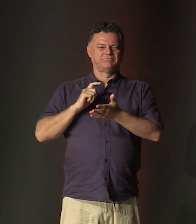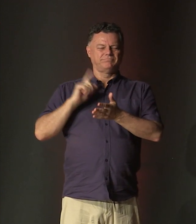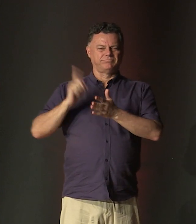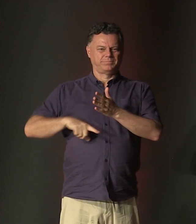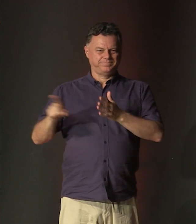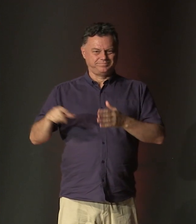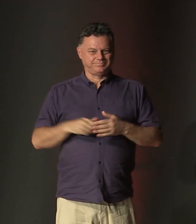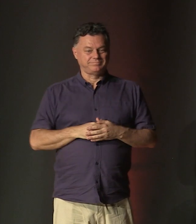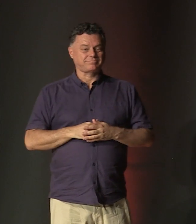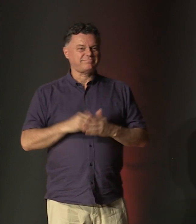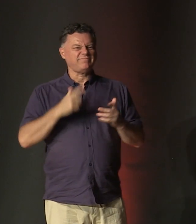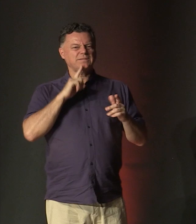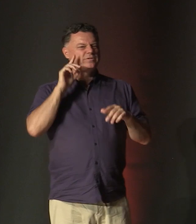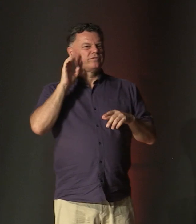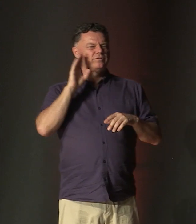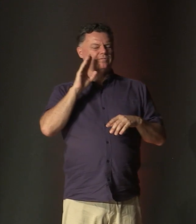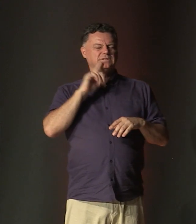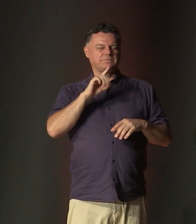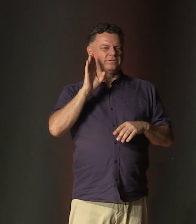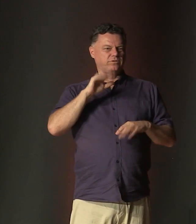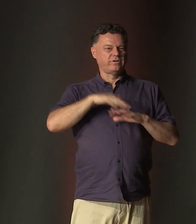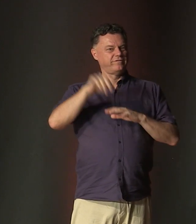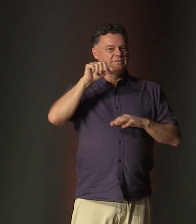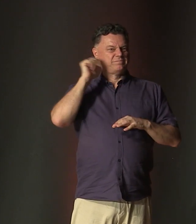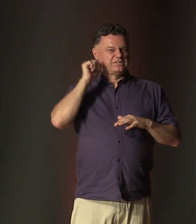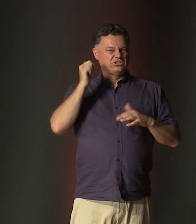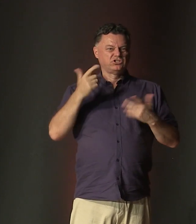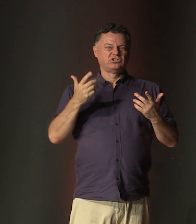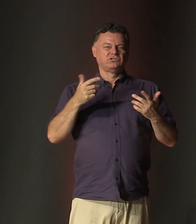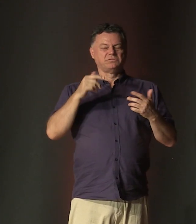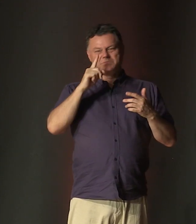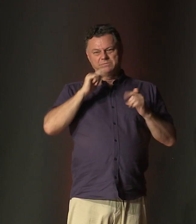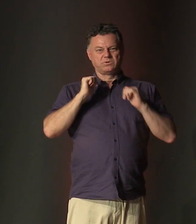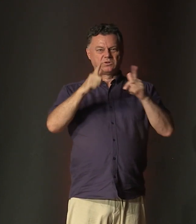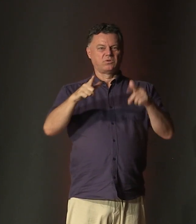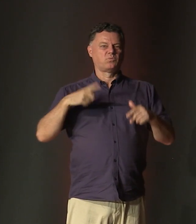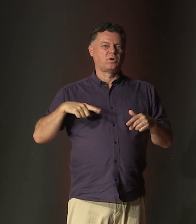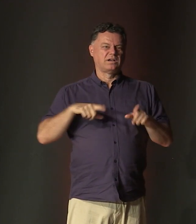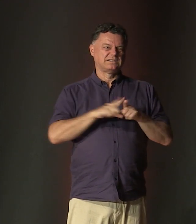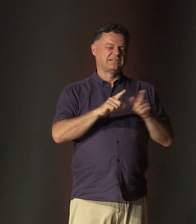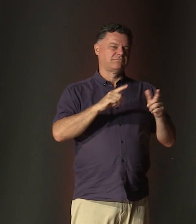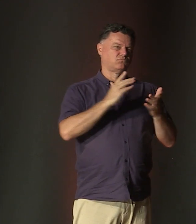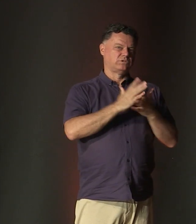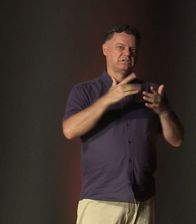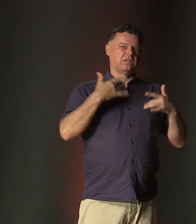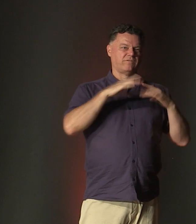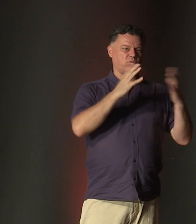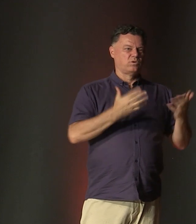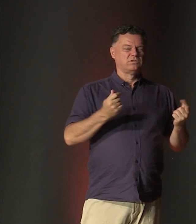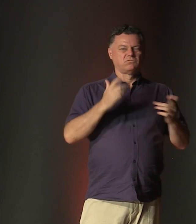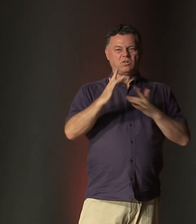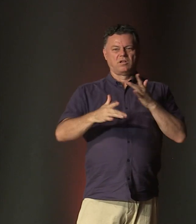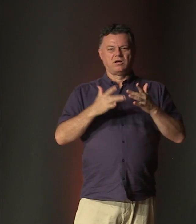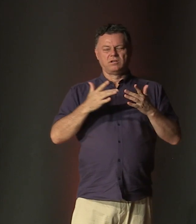physical world, people are there for different reasons. Some are there to play, some are there